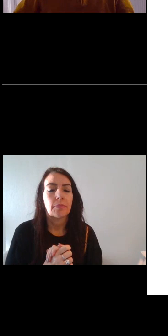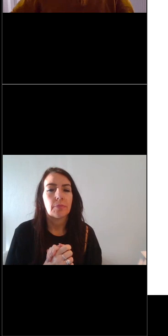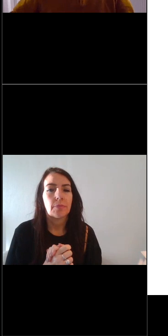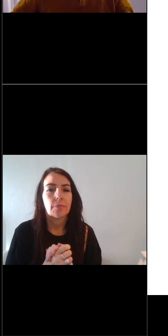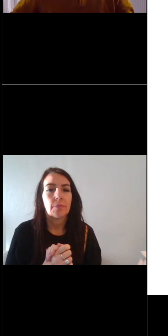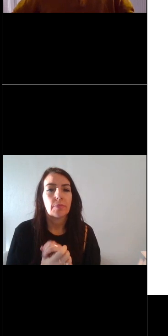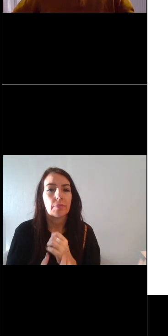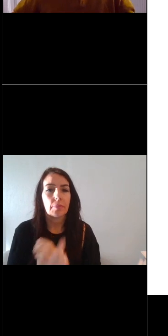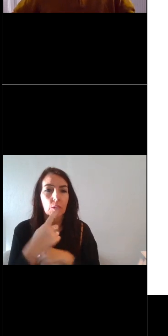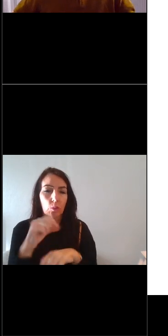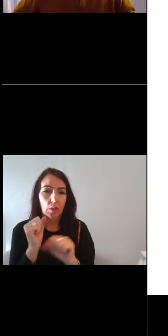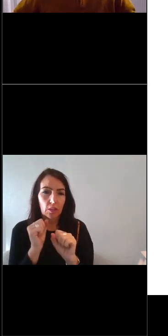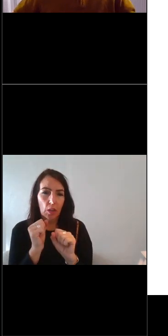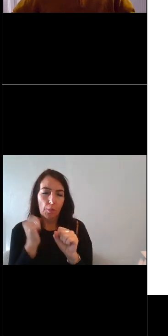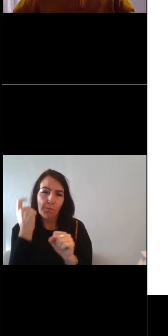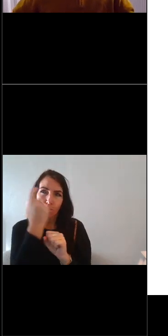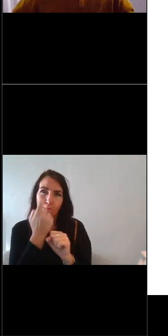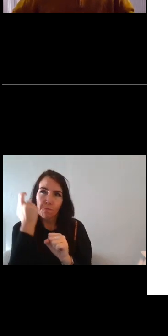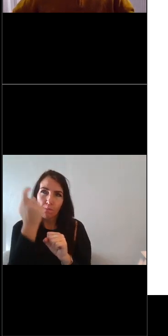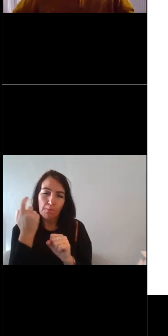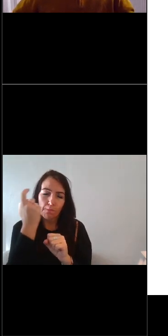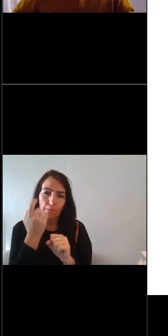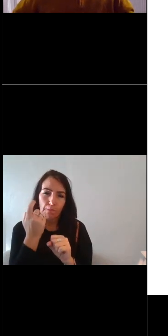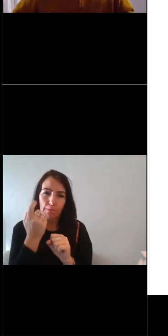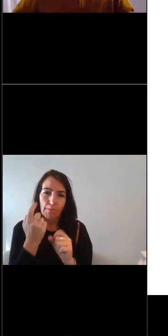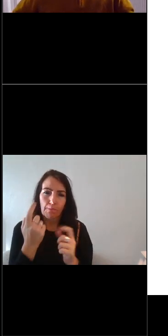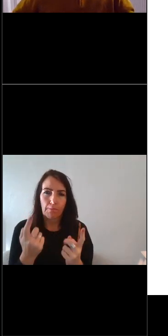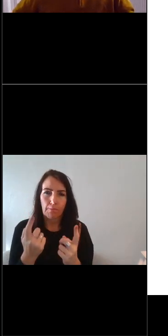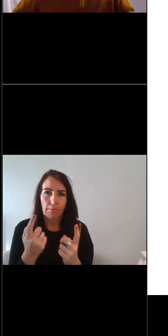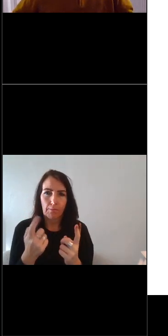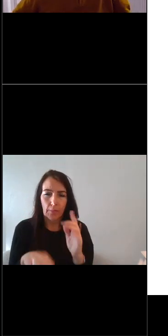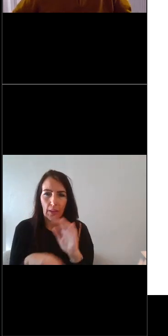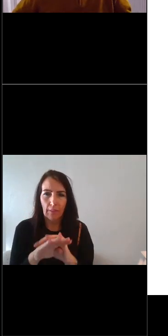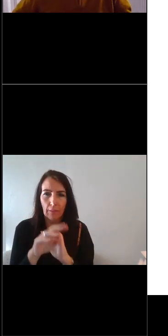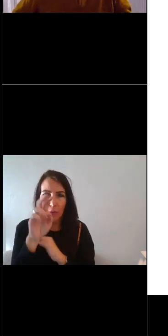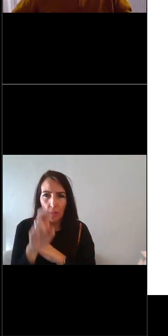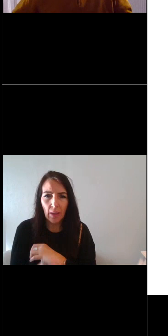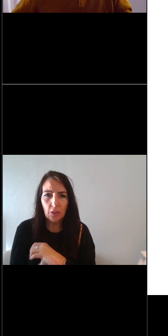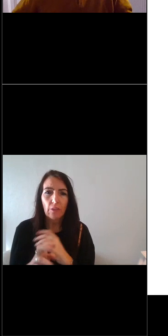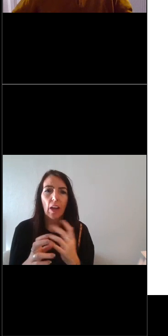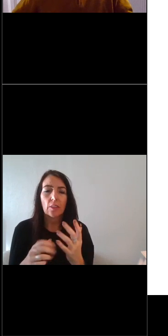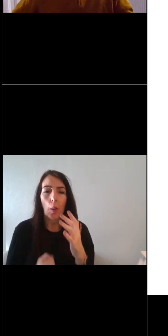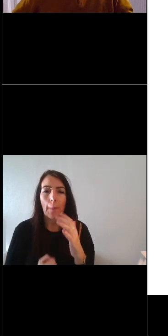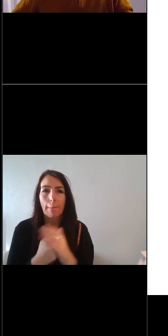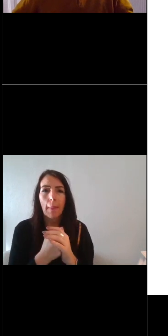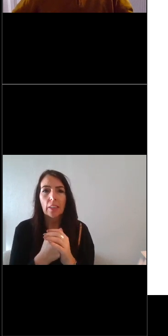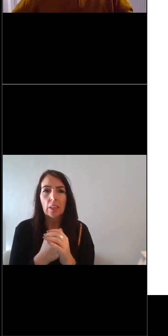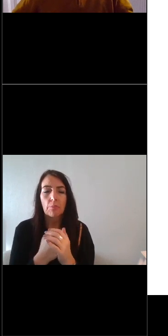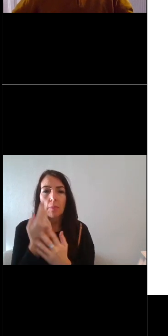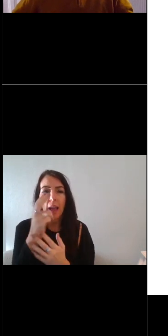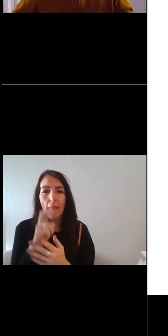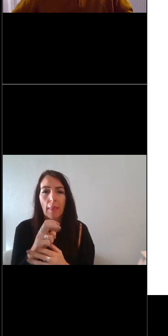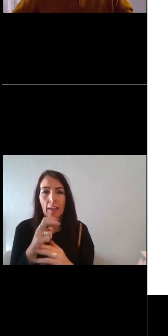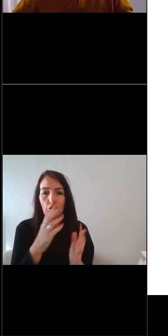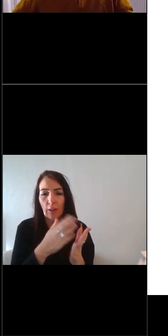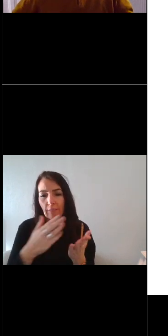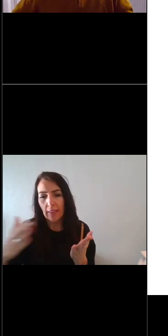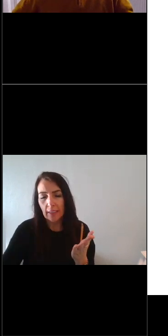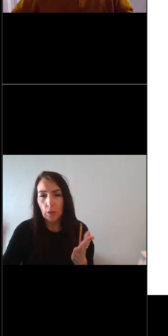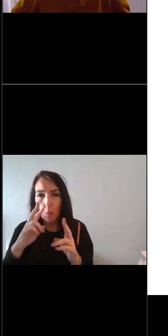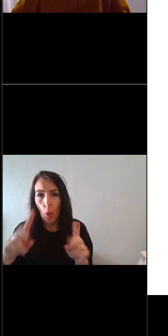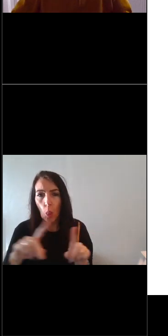understand where a fully electrified or a maximum electric fleet would look like at the